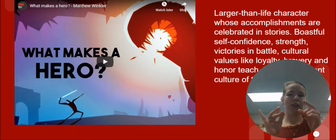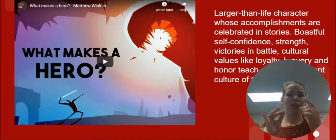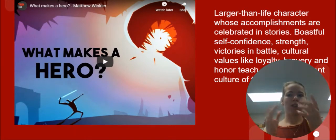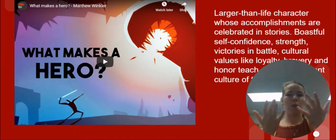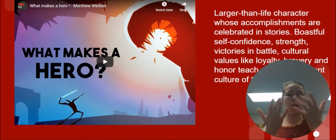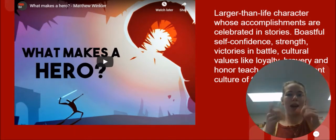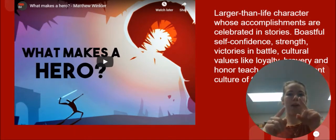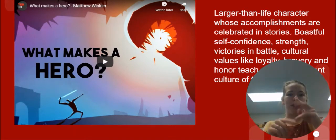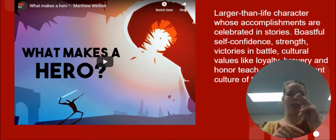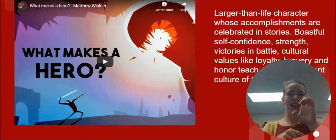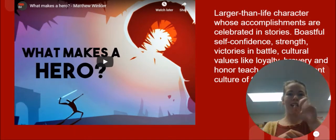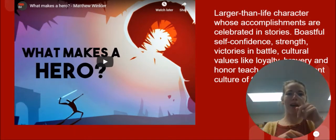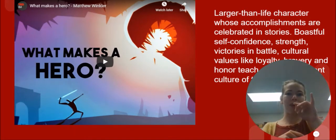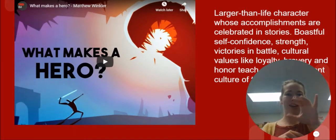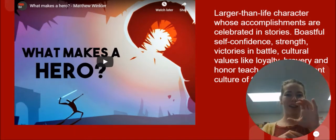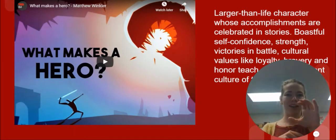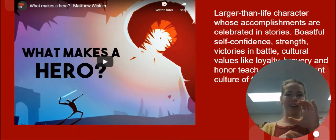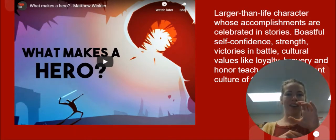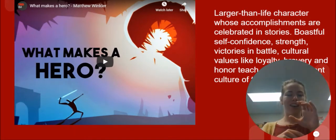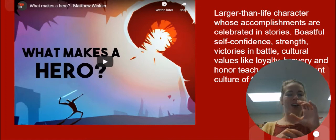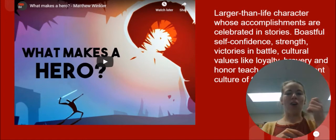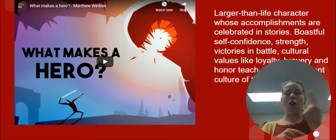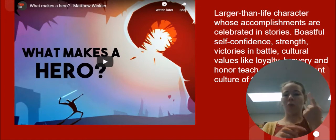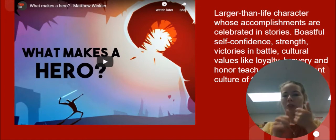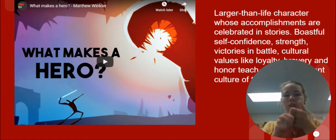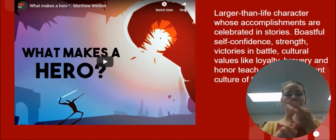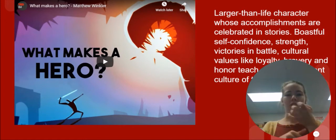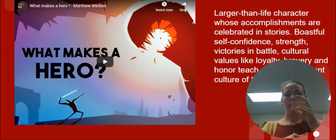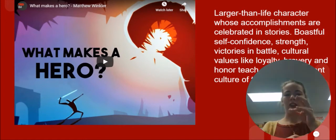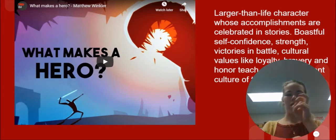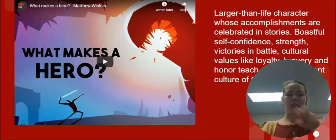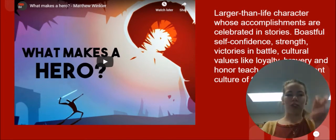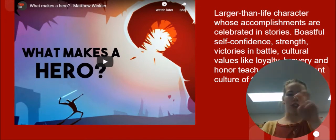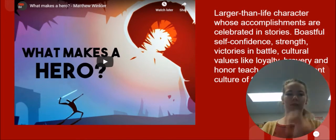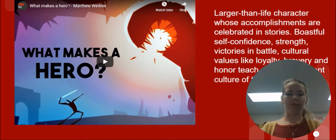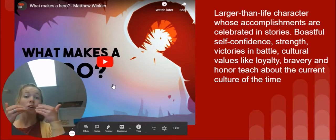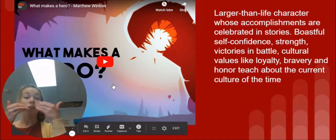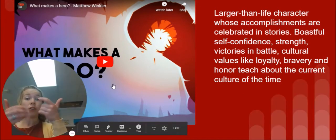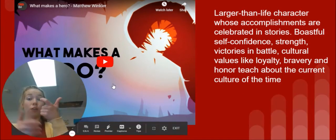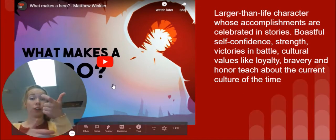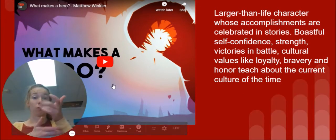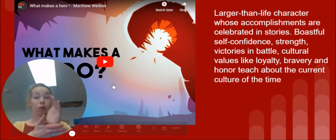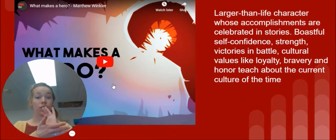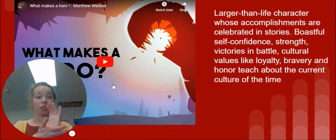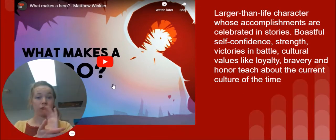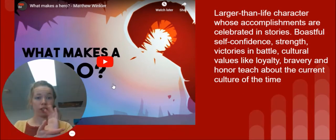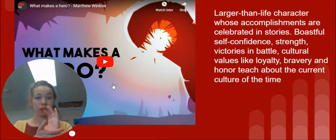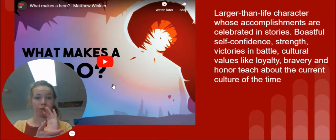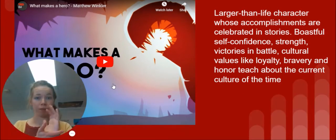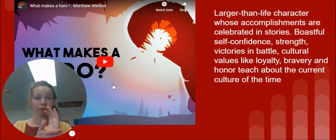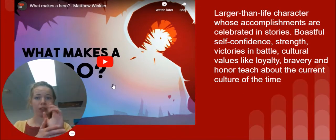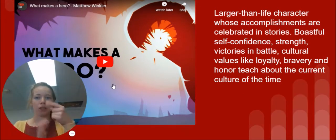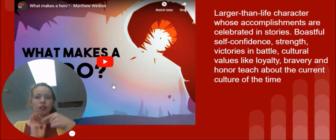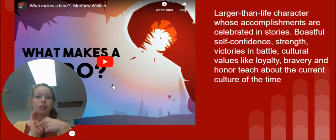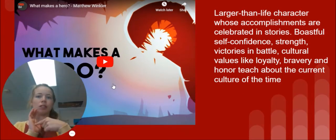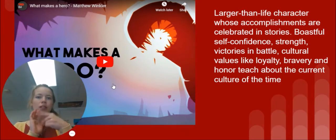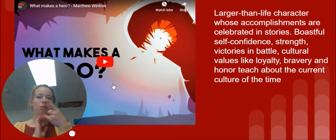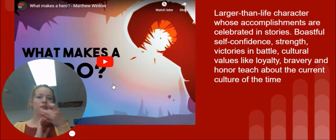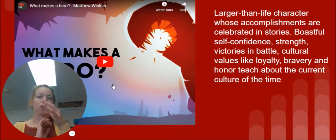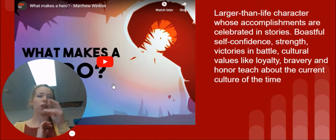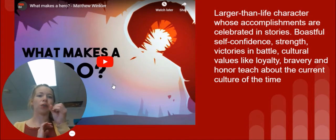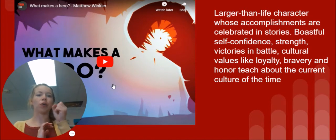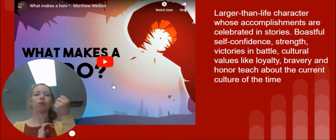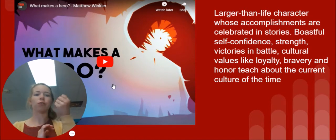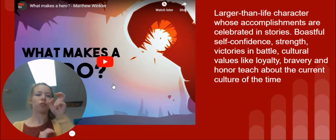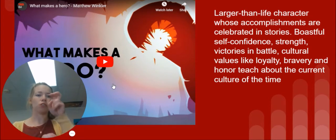about what happens in an epic. Always follows the hero's journey. Go ahead and watch this video. This is an